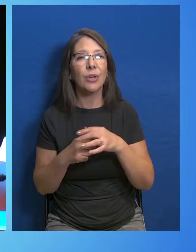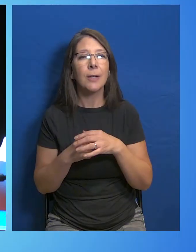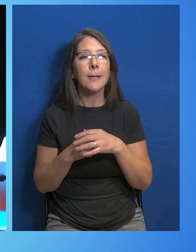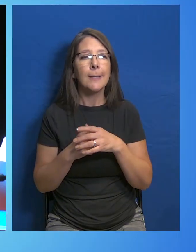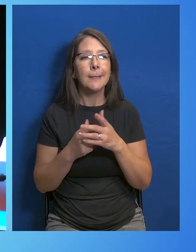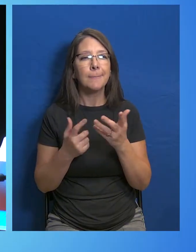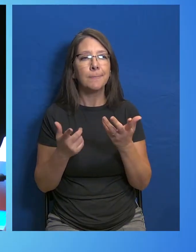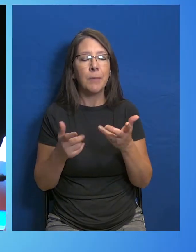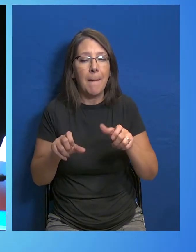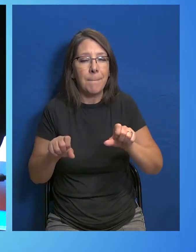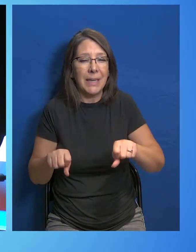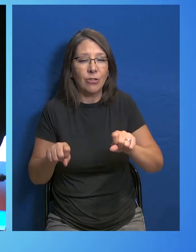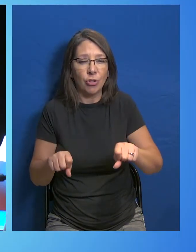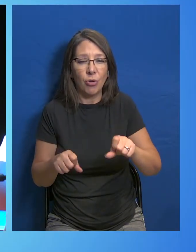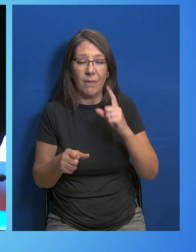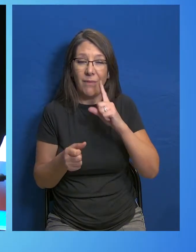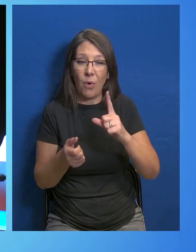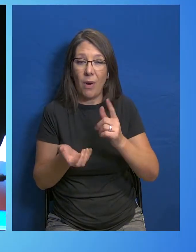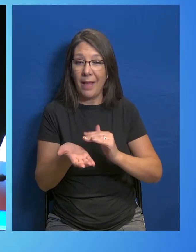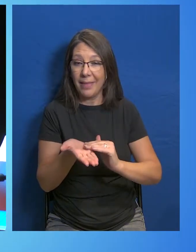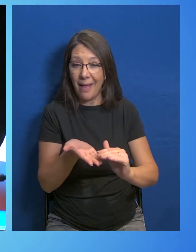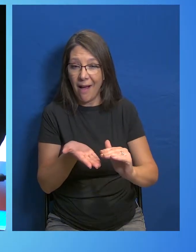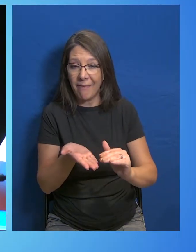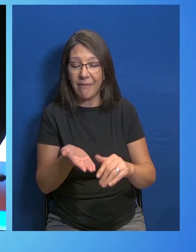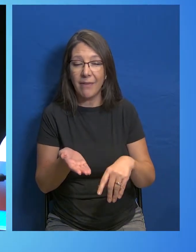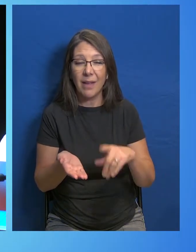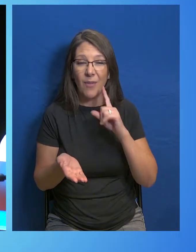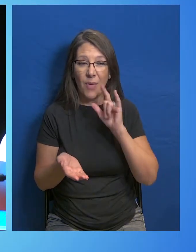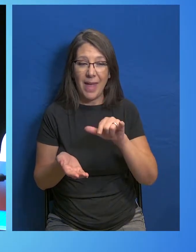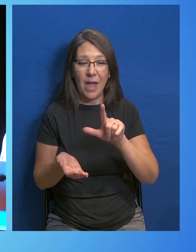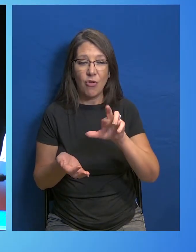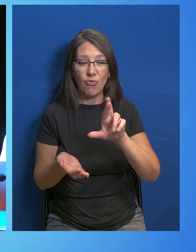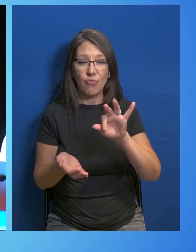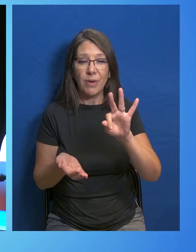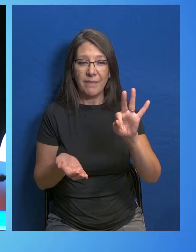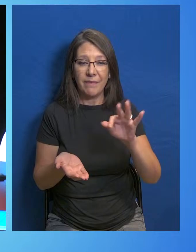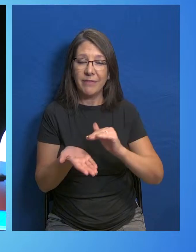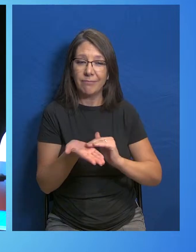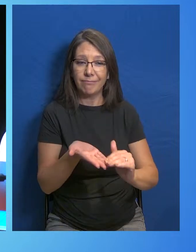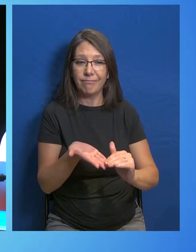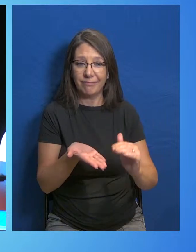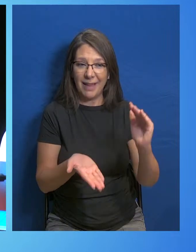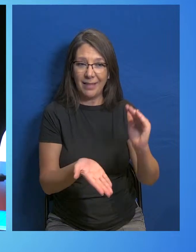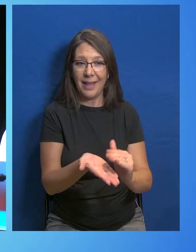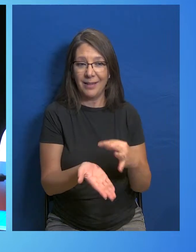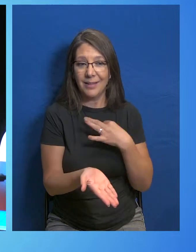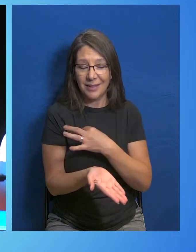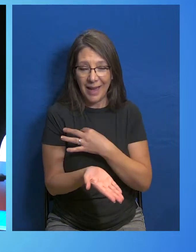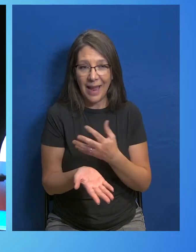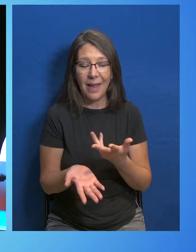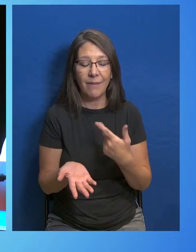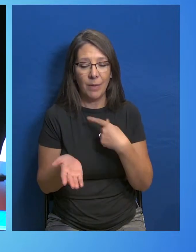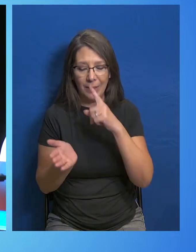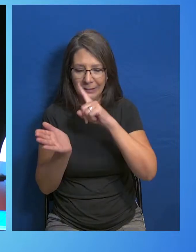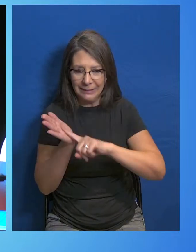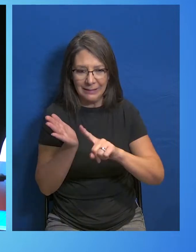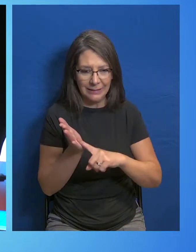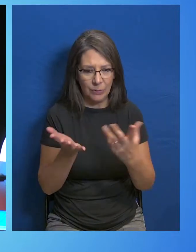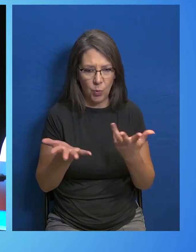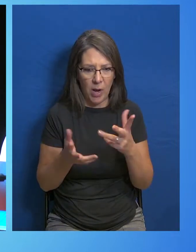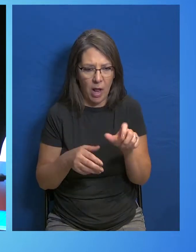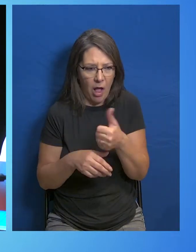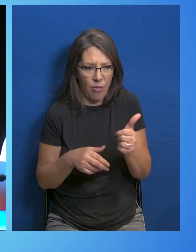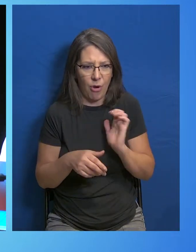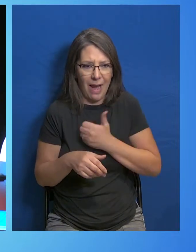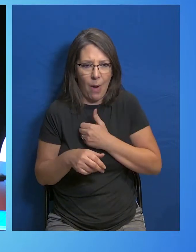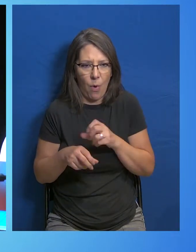at potentials for layoffs or a reduction in force. We've been looking at opportunities to